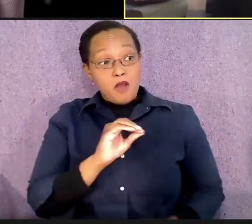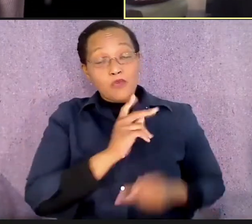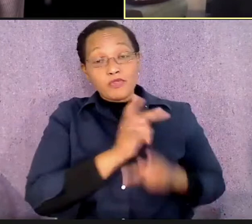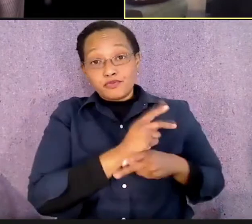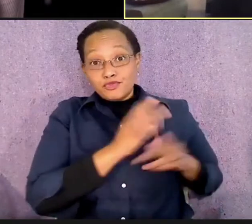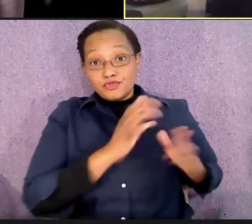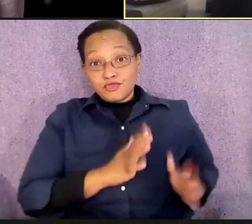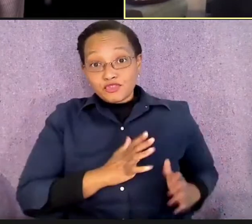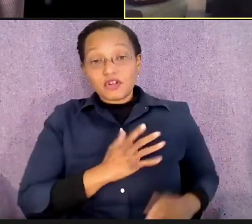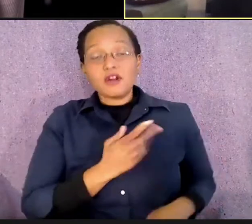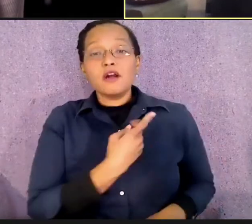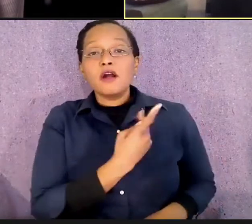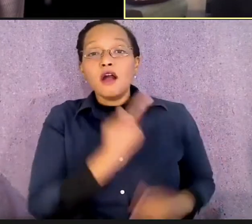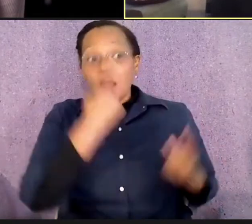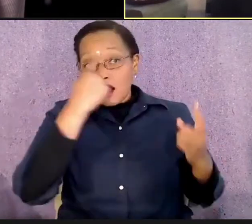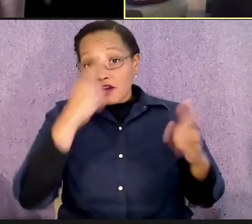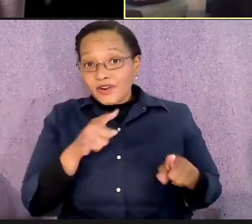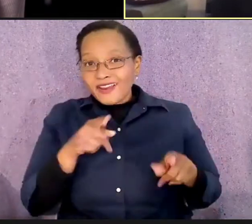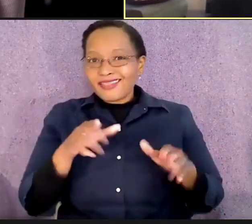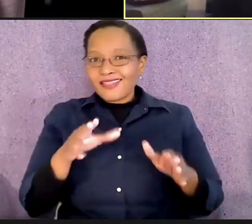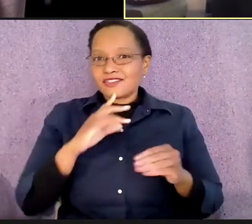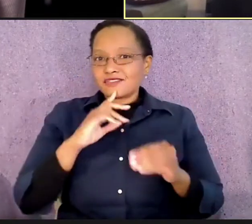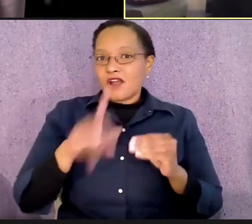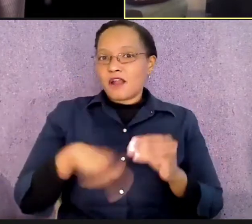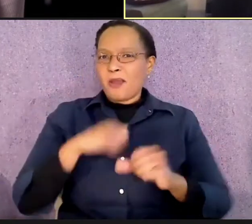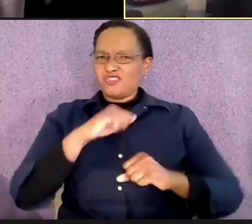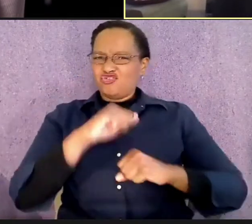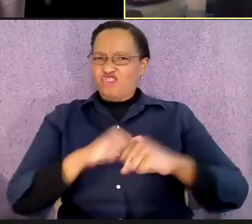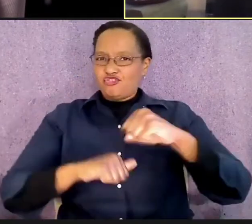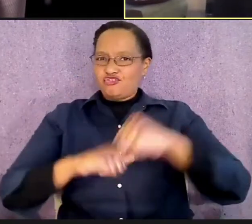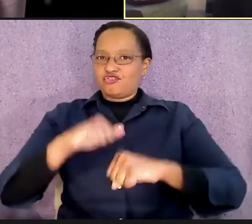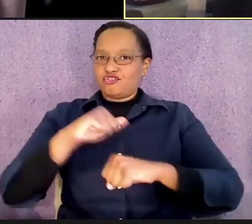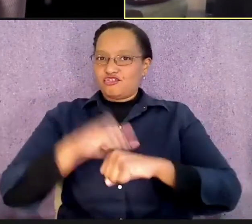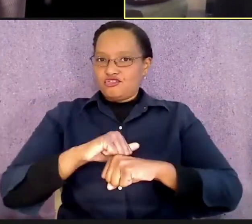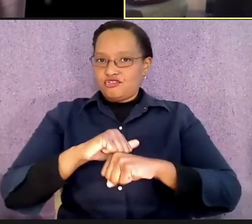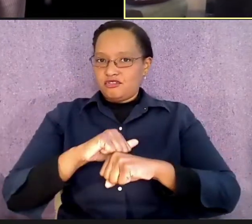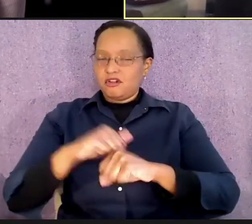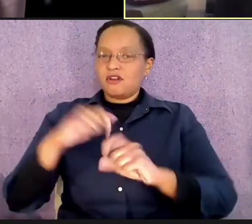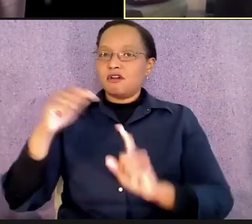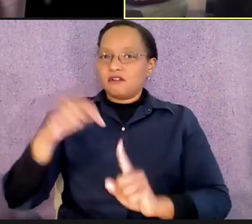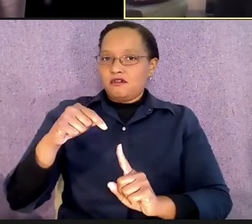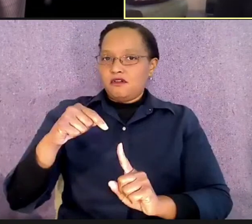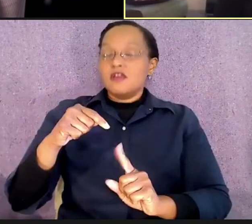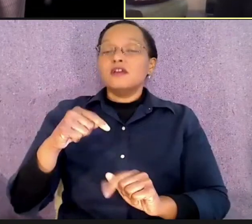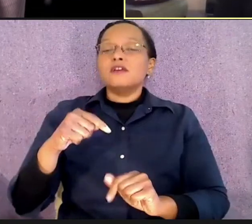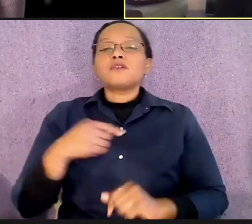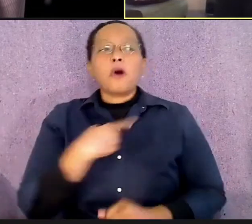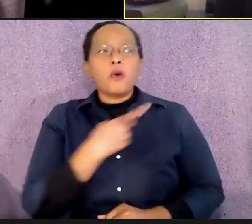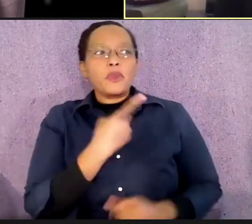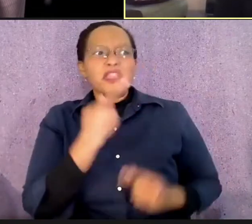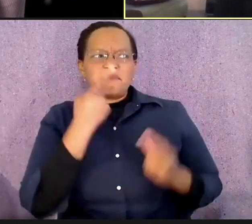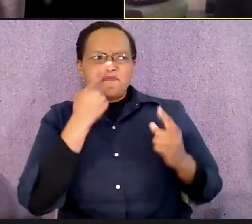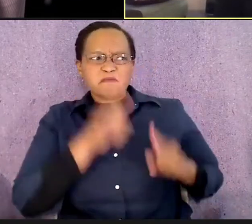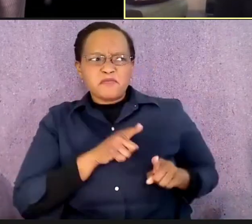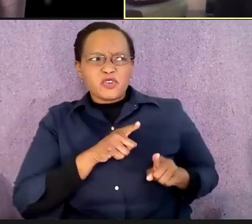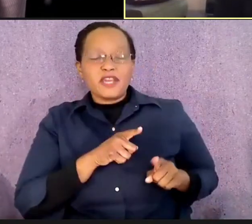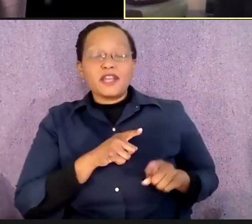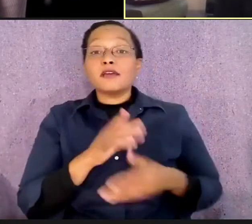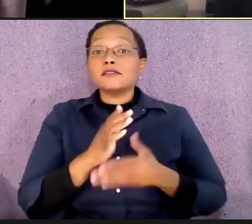said, let's talk about the structure. And so we were very sort of wedded to that idea. And there was some pushback sometimes from